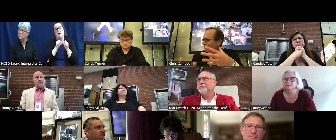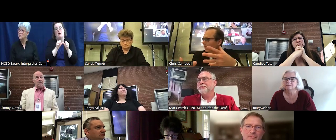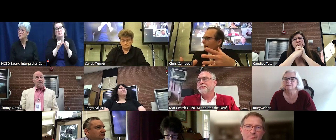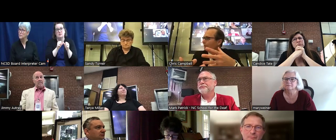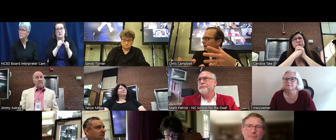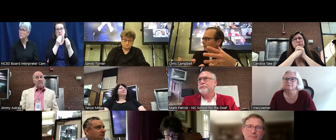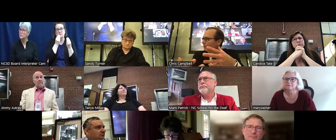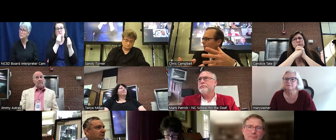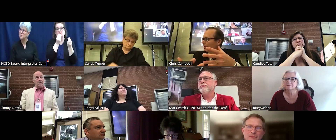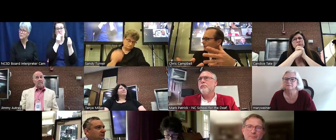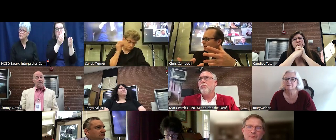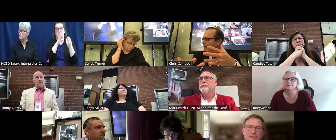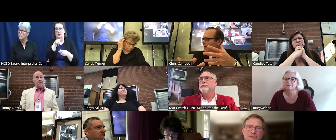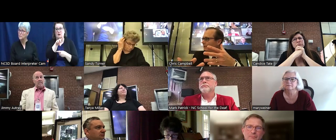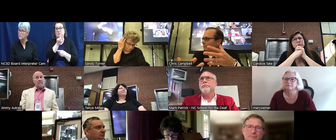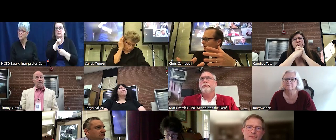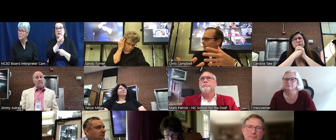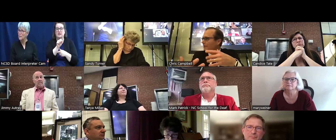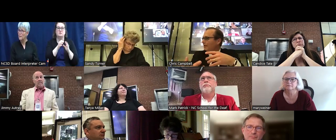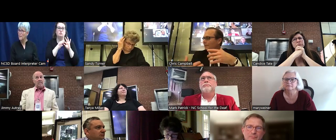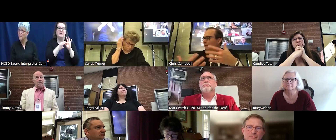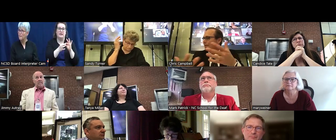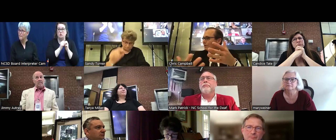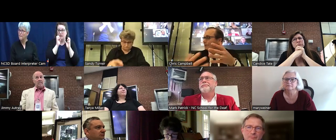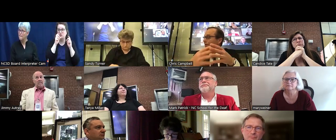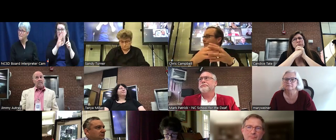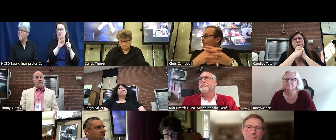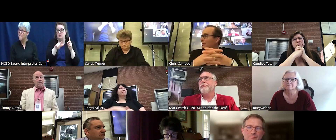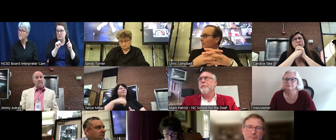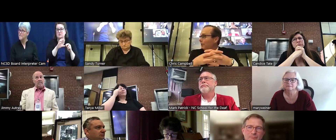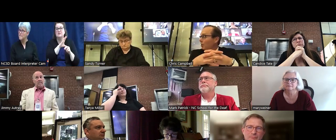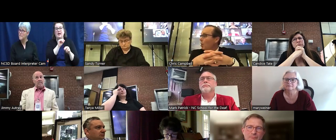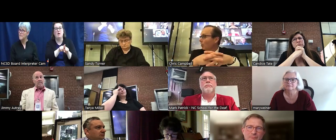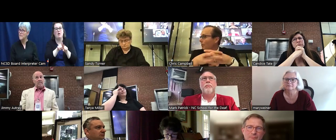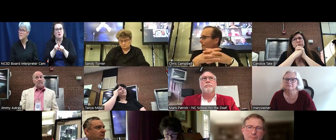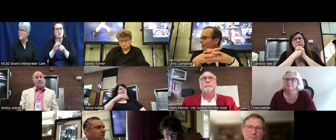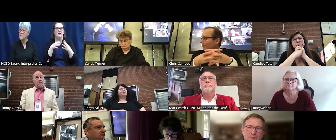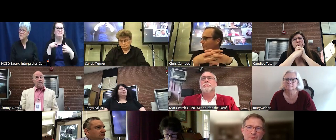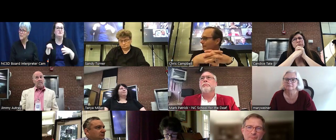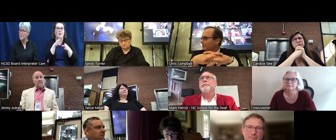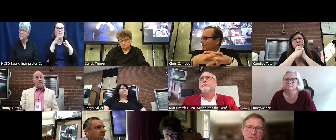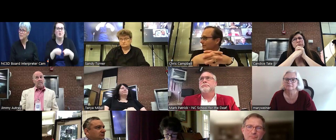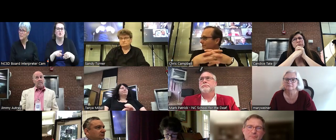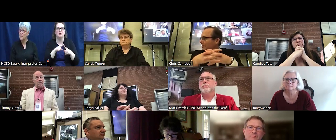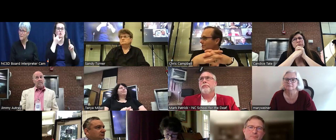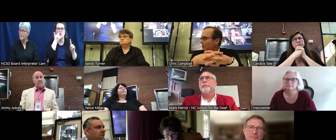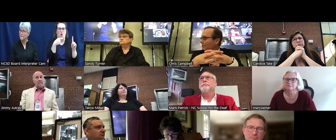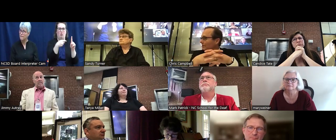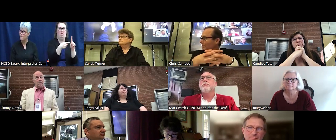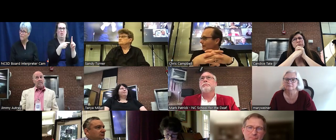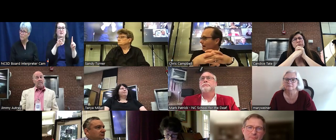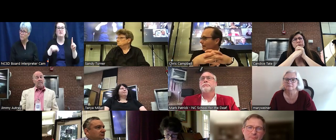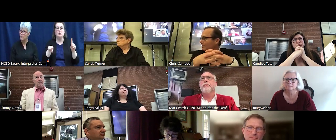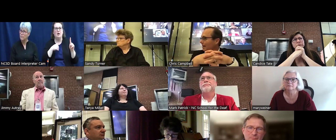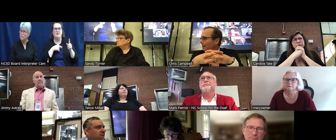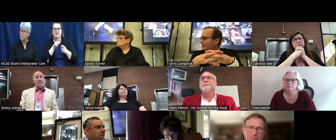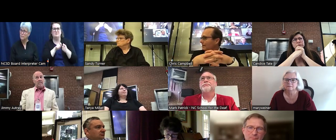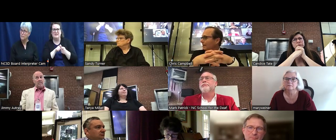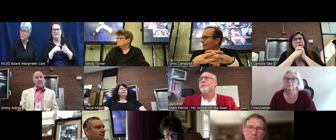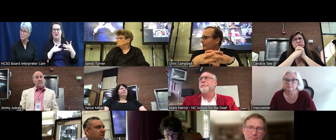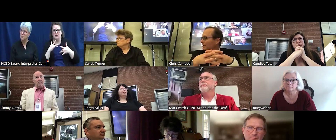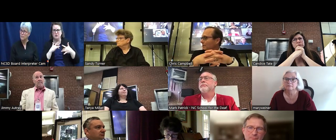on what's happening with proposed education bills, but that also gives you someone to call if there's a specific concern, someone to